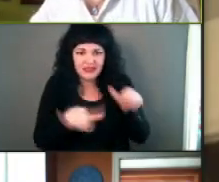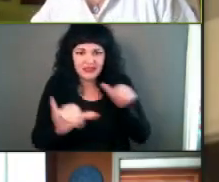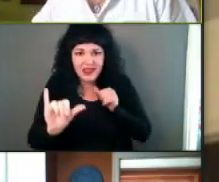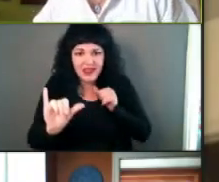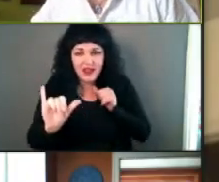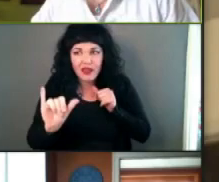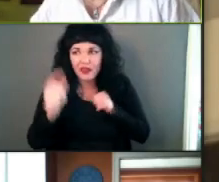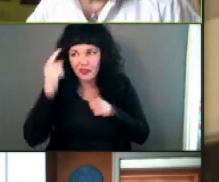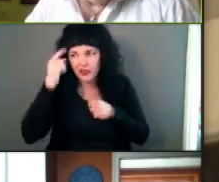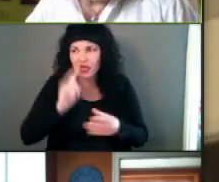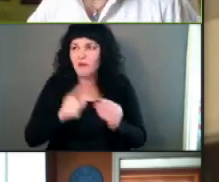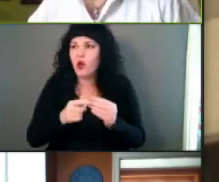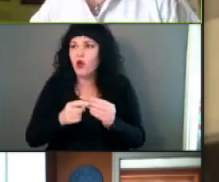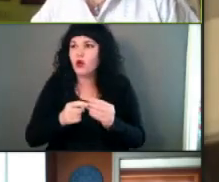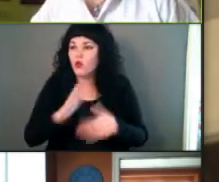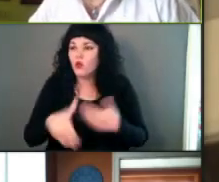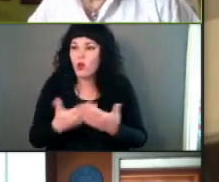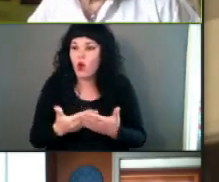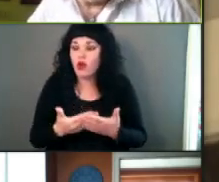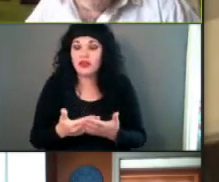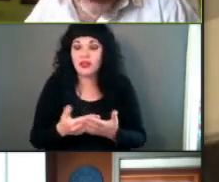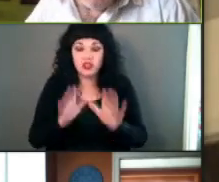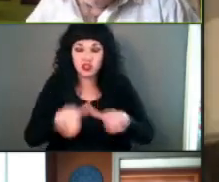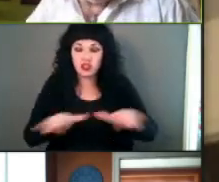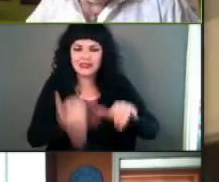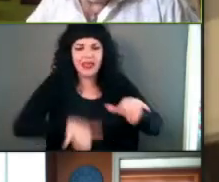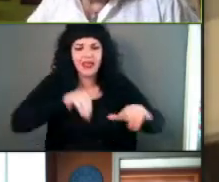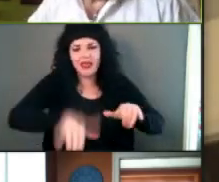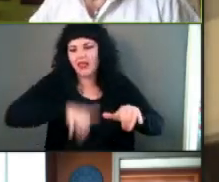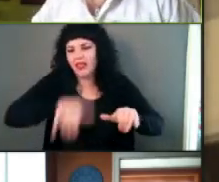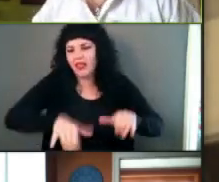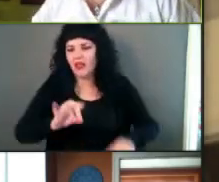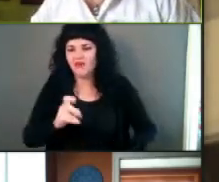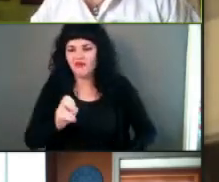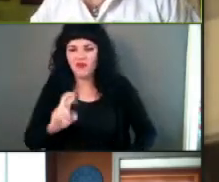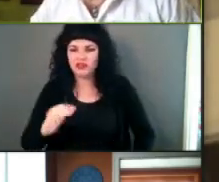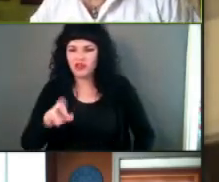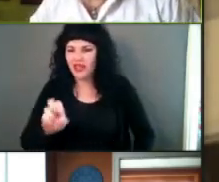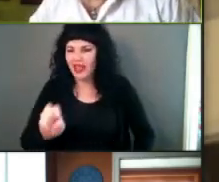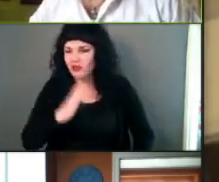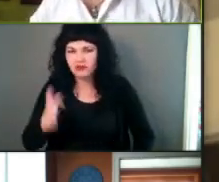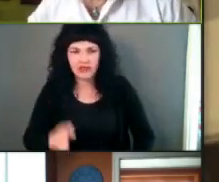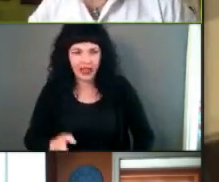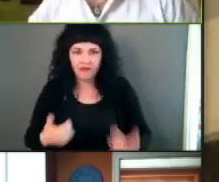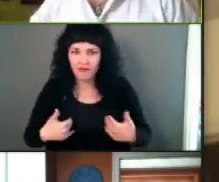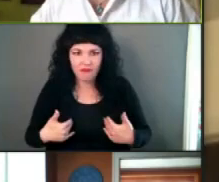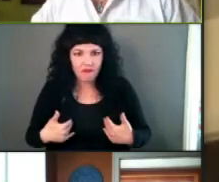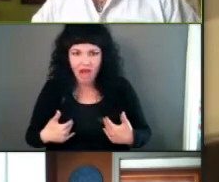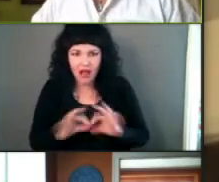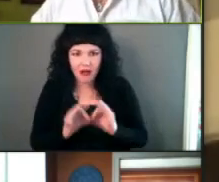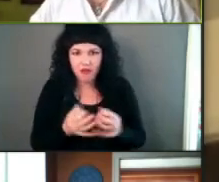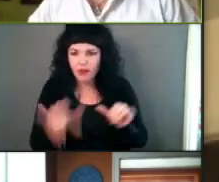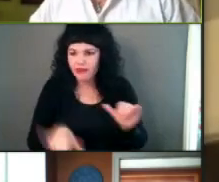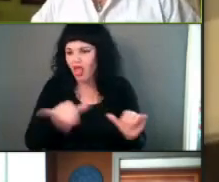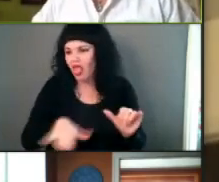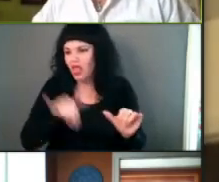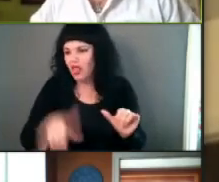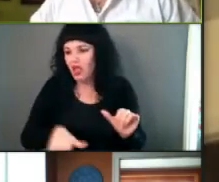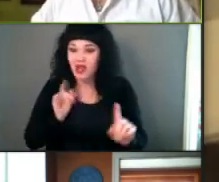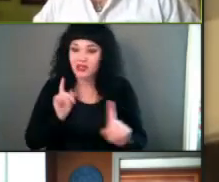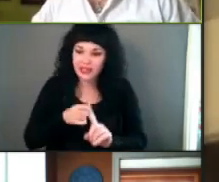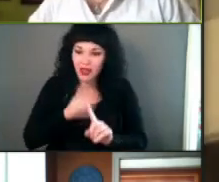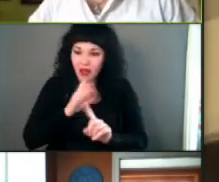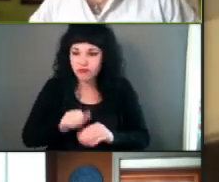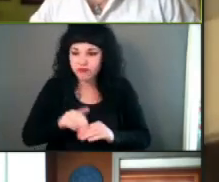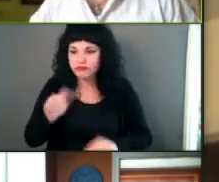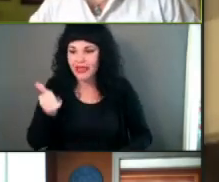care, jumping from foster care home to foster care home, is part of that ongoing